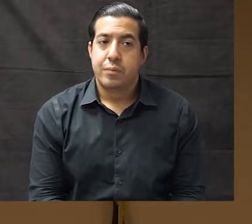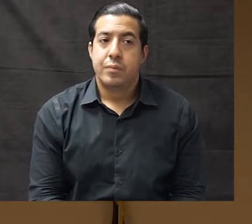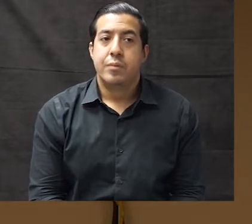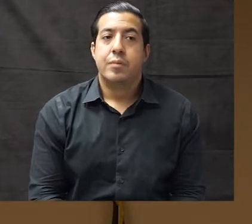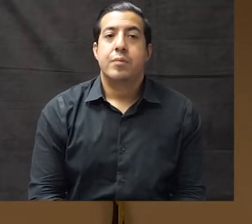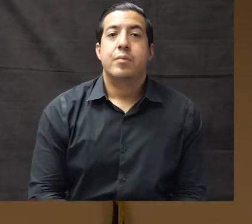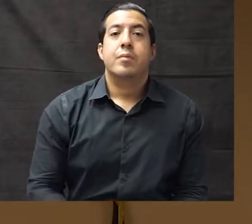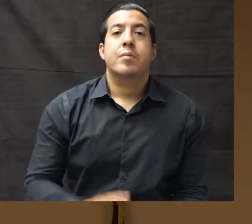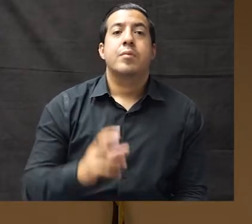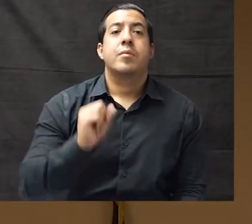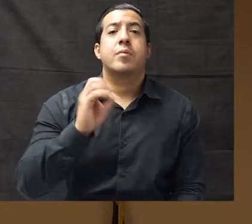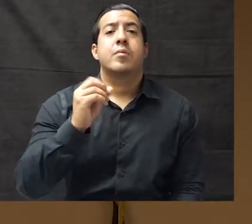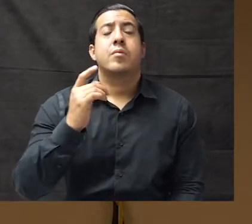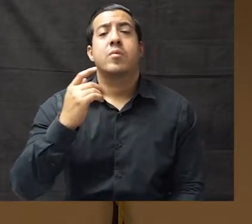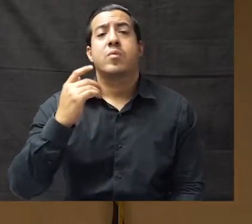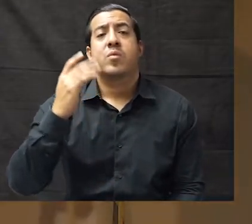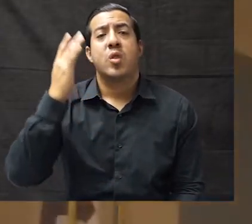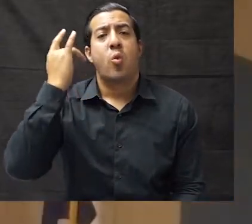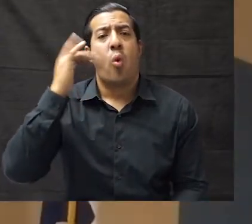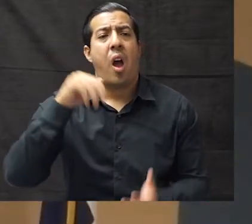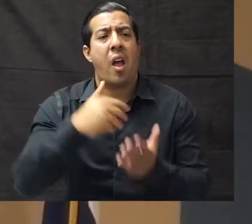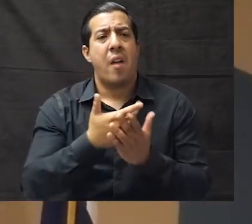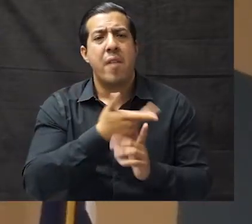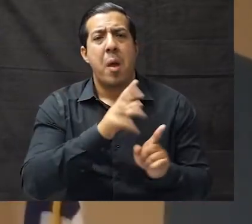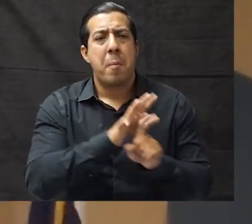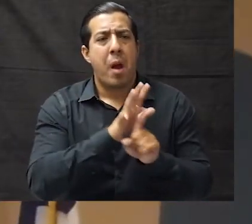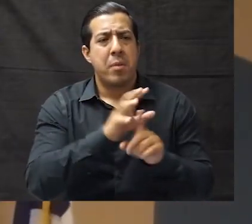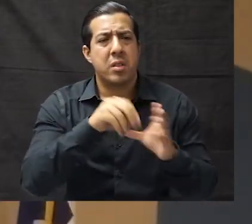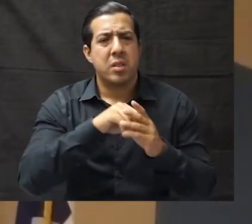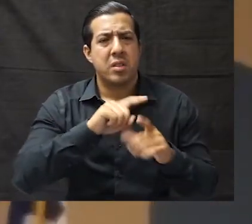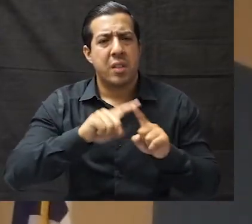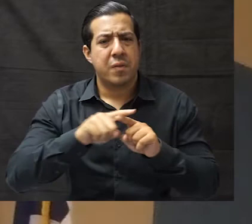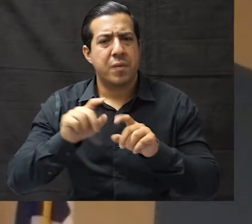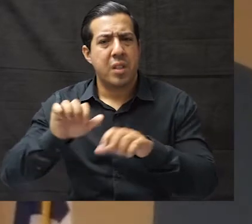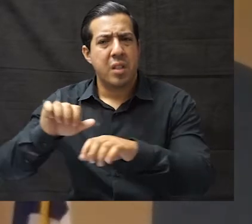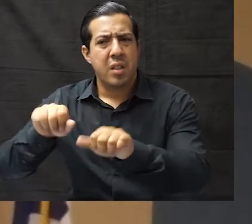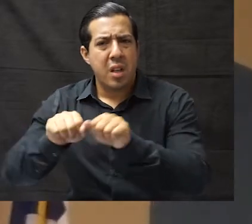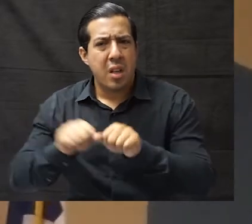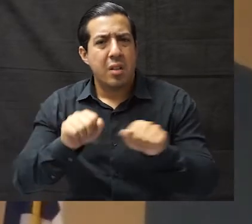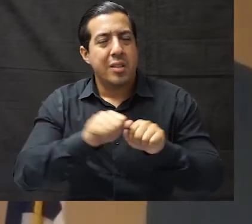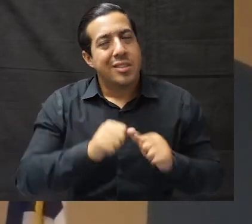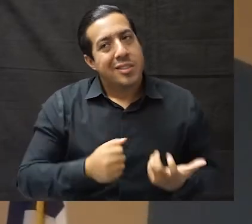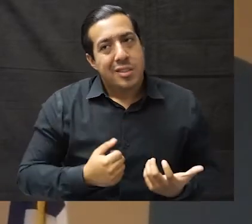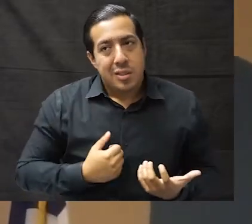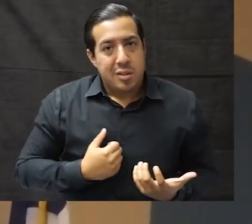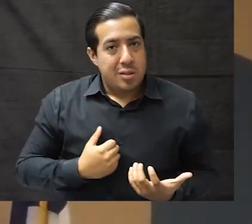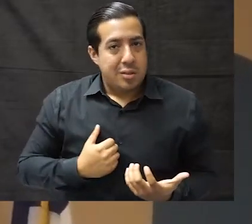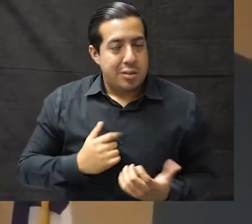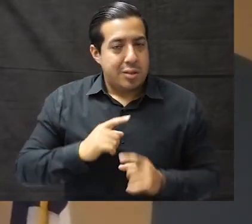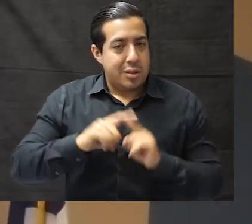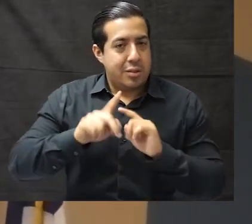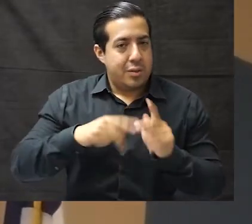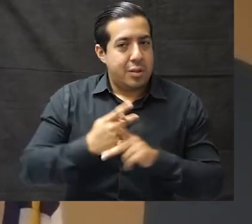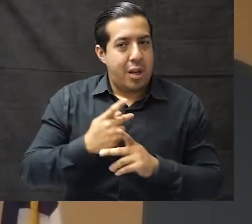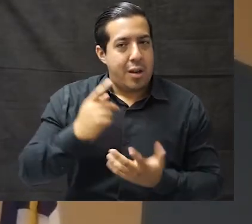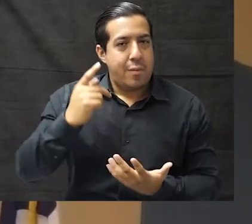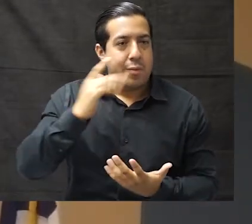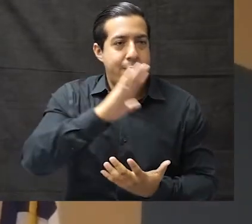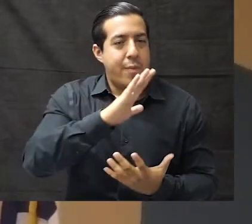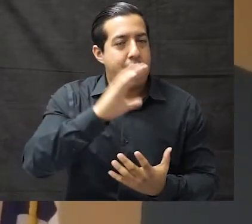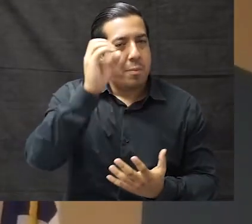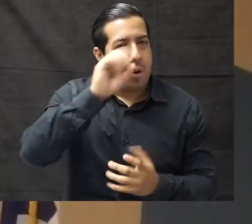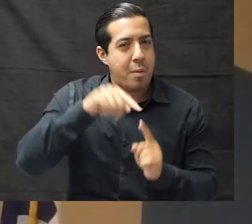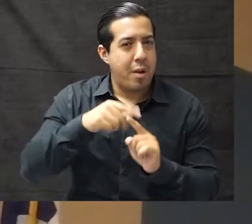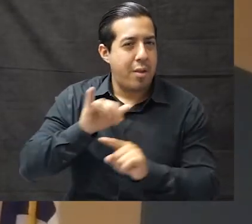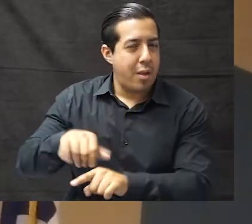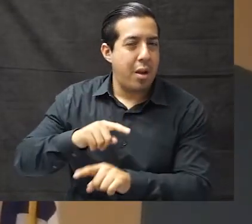basically economic situation in Houston. We have tended more towards pharmaceutical drugs here. There were more pill